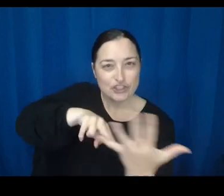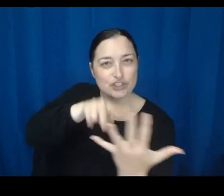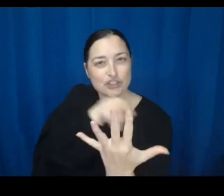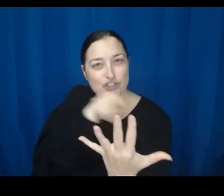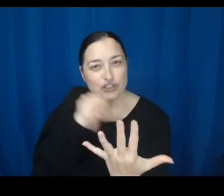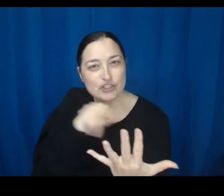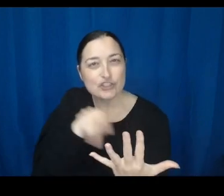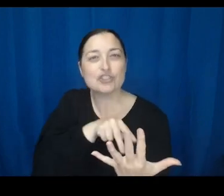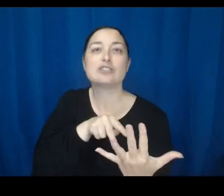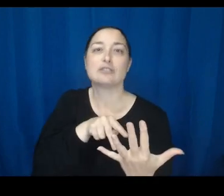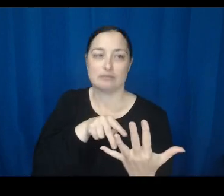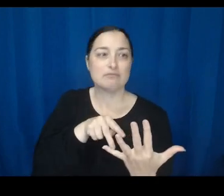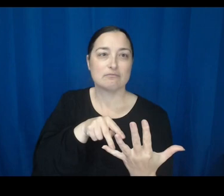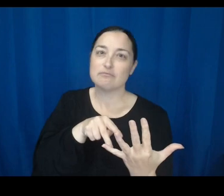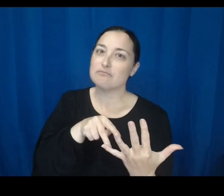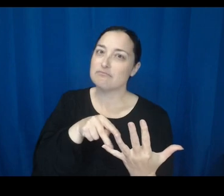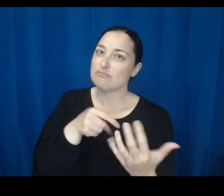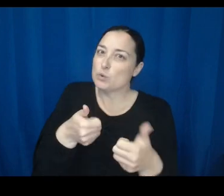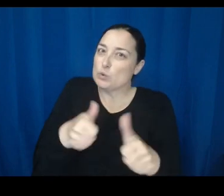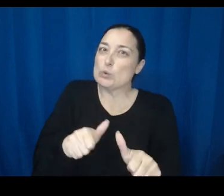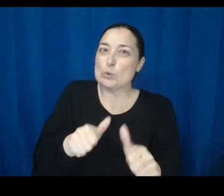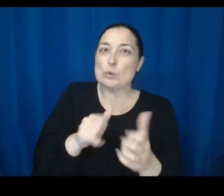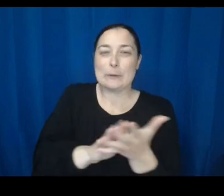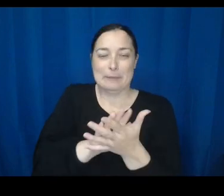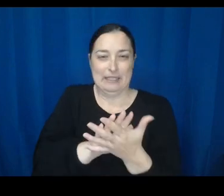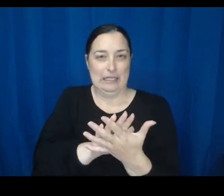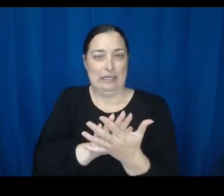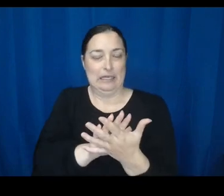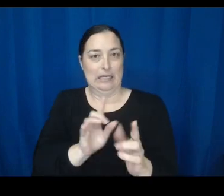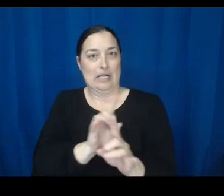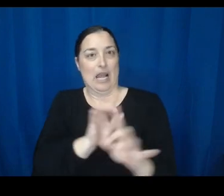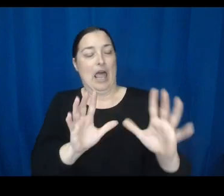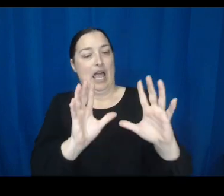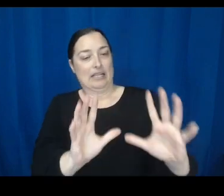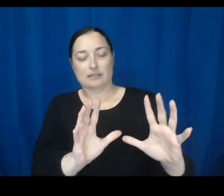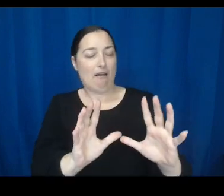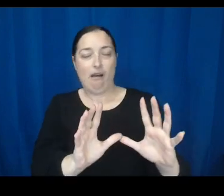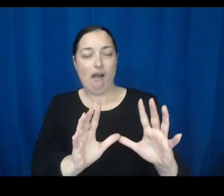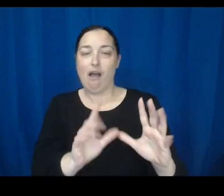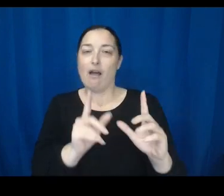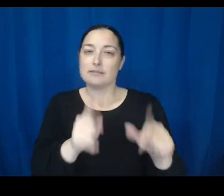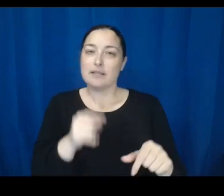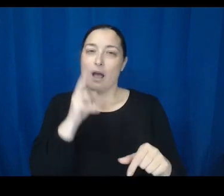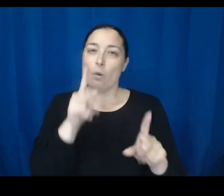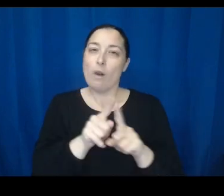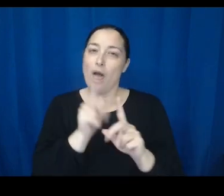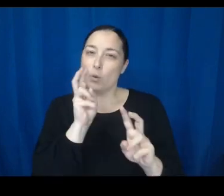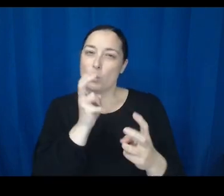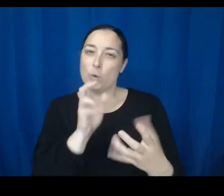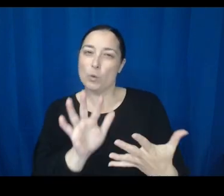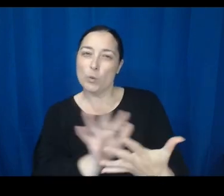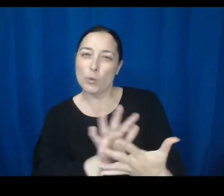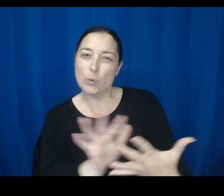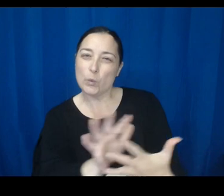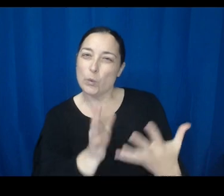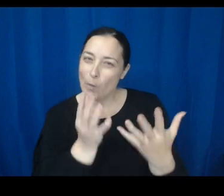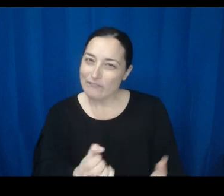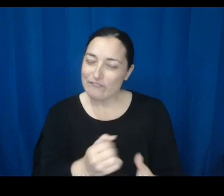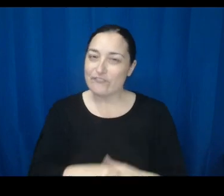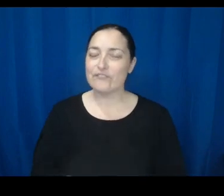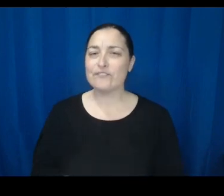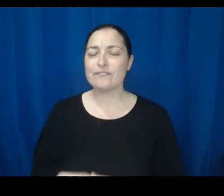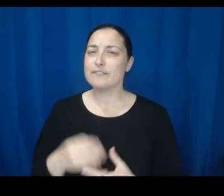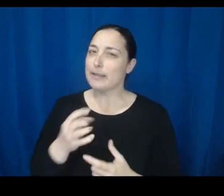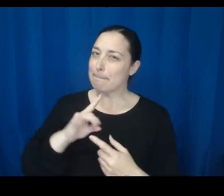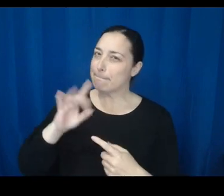densities to start breaking down areas of light and shade. And I think it's always important to remember